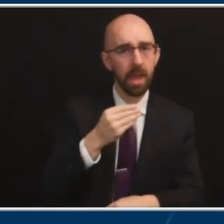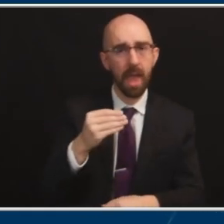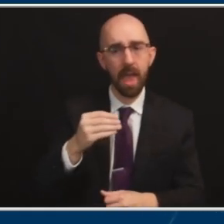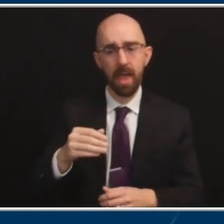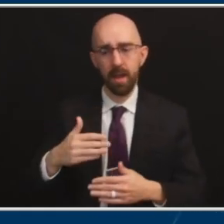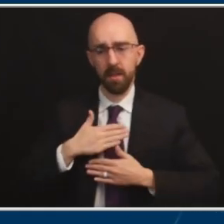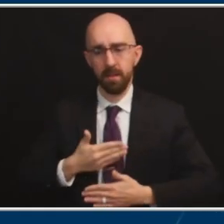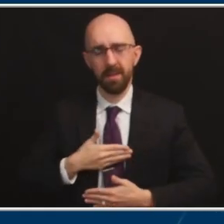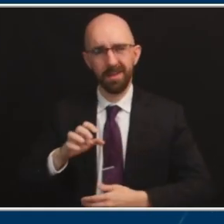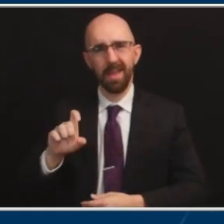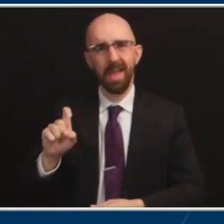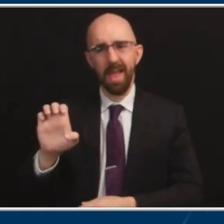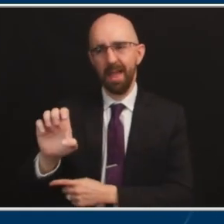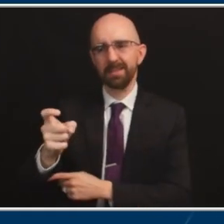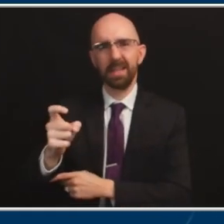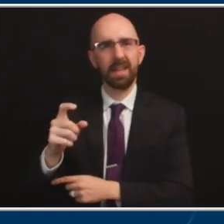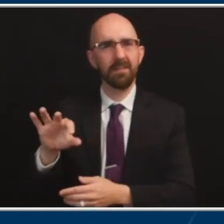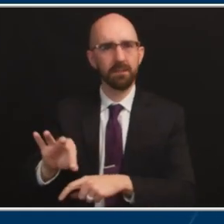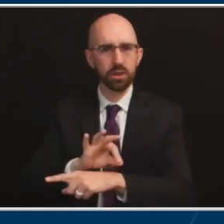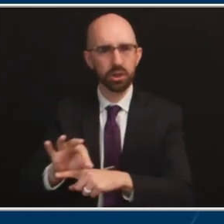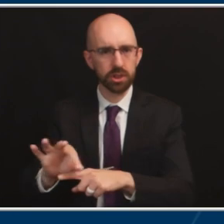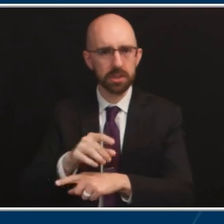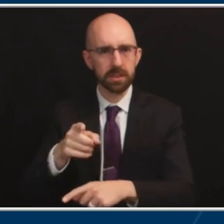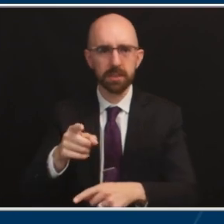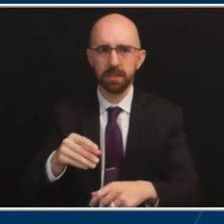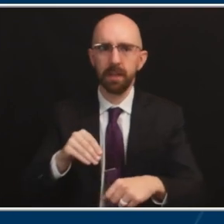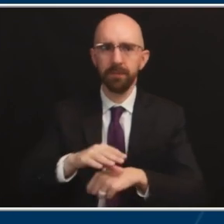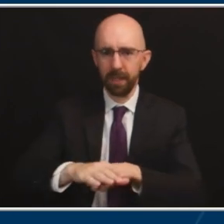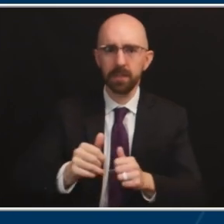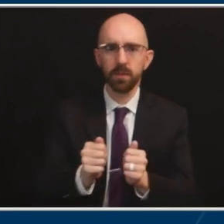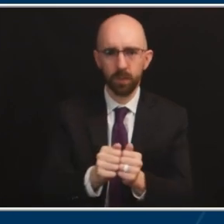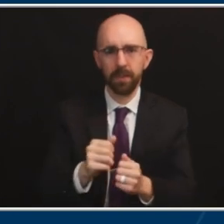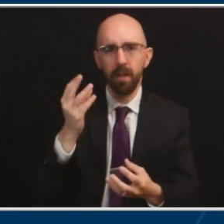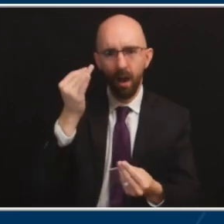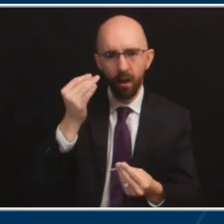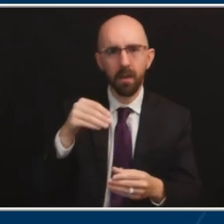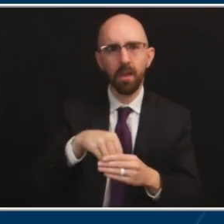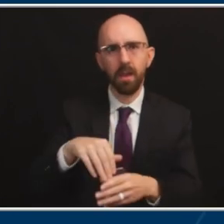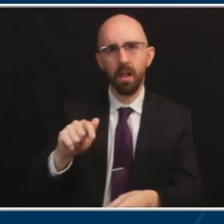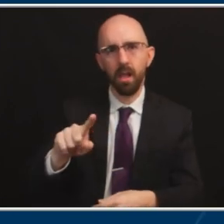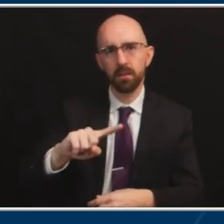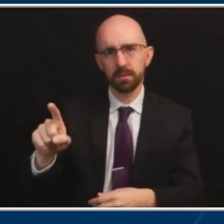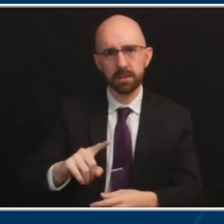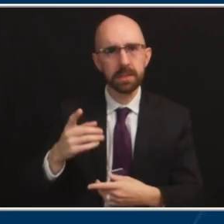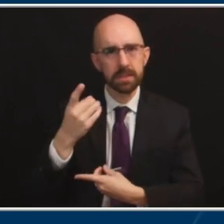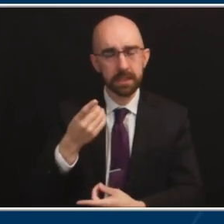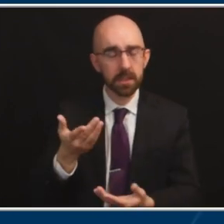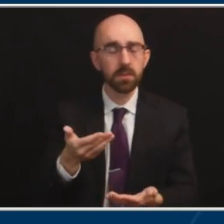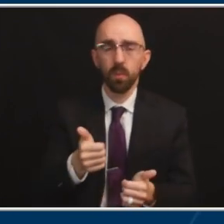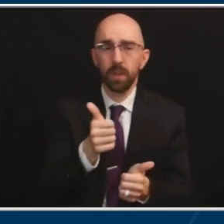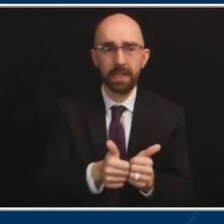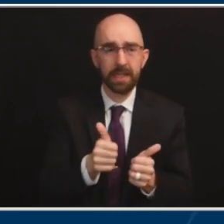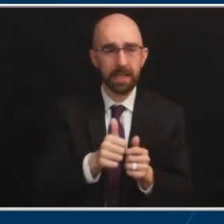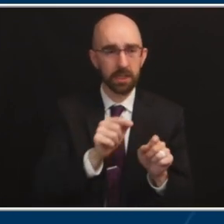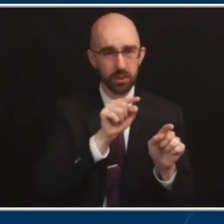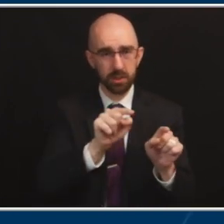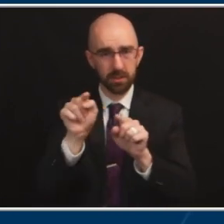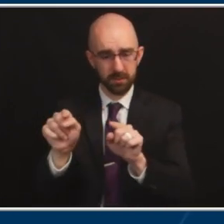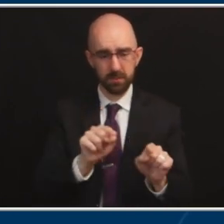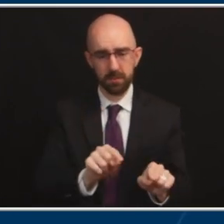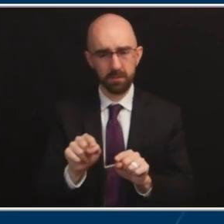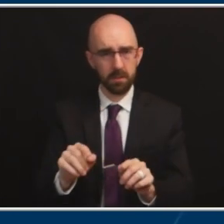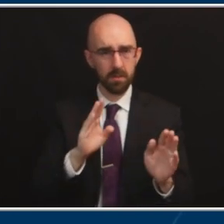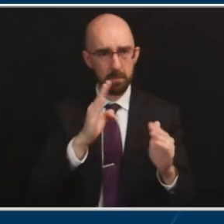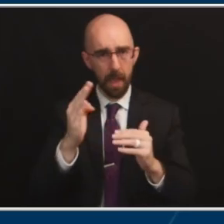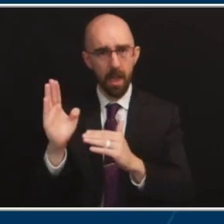because those are some of the most affected domains of cognition in Alzheimer's disease. And so each of these individual boxes reflect one